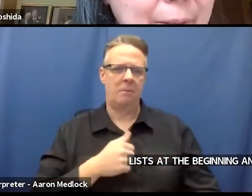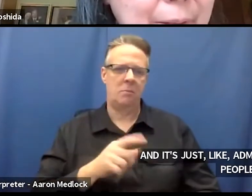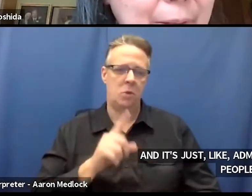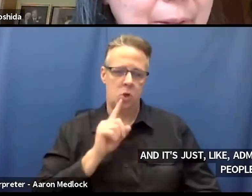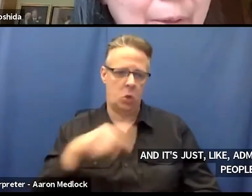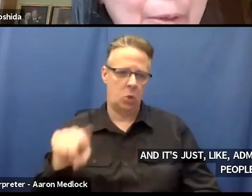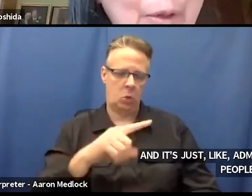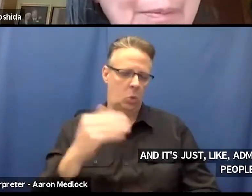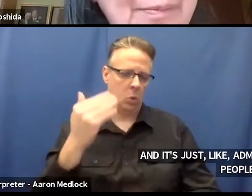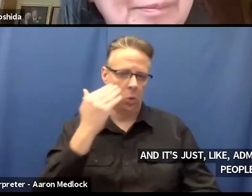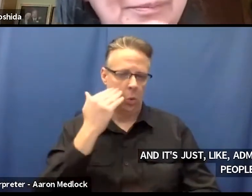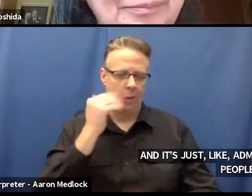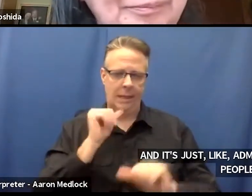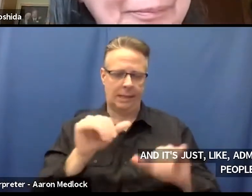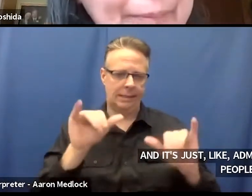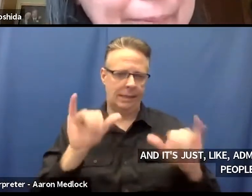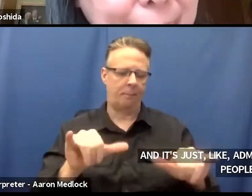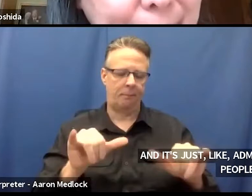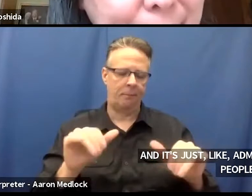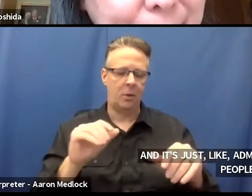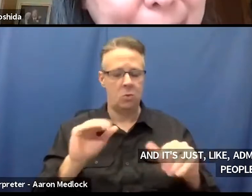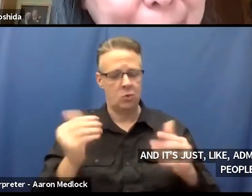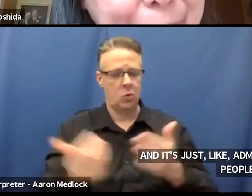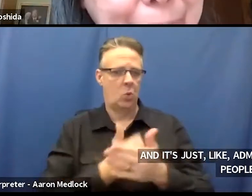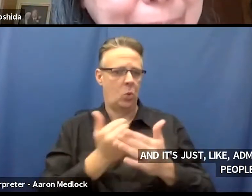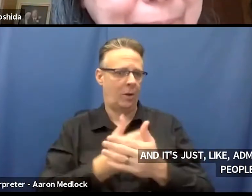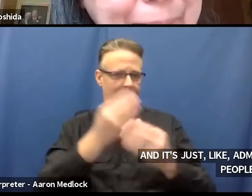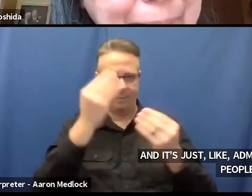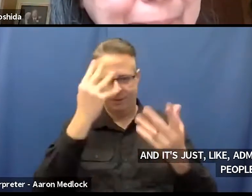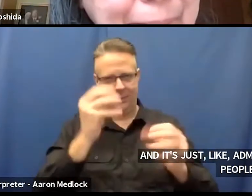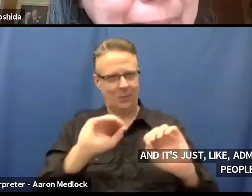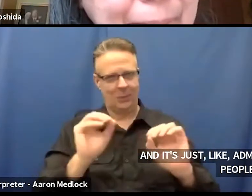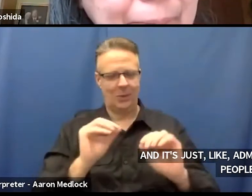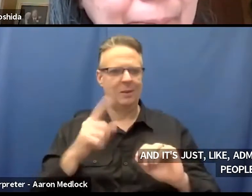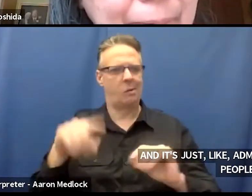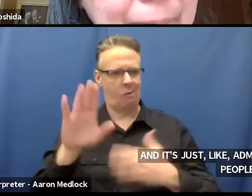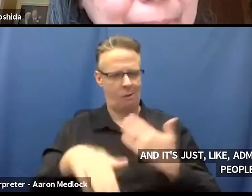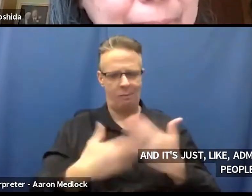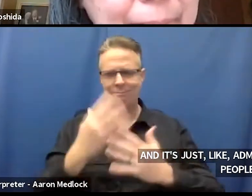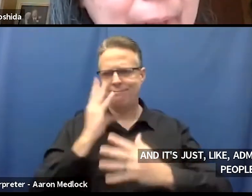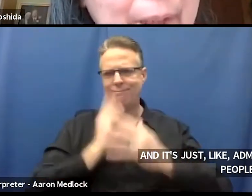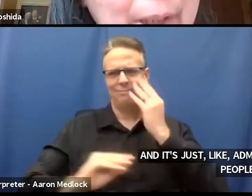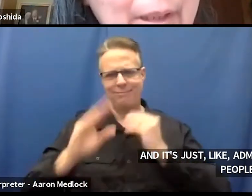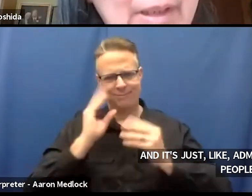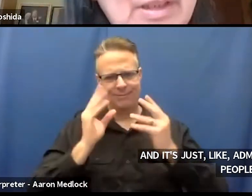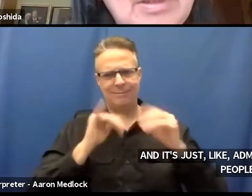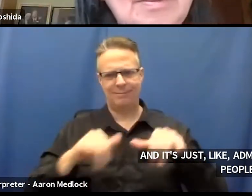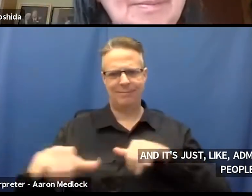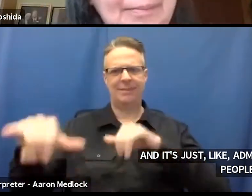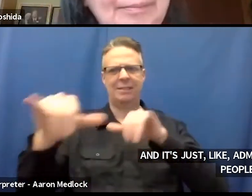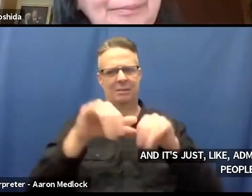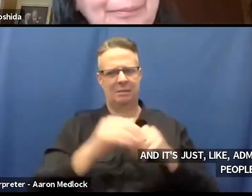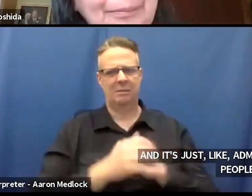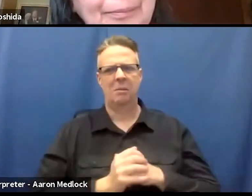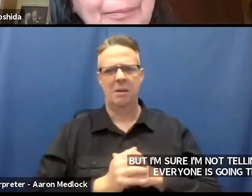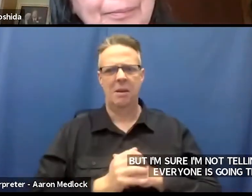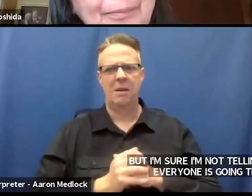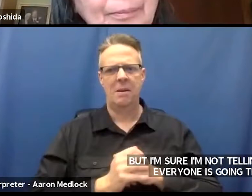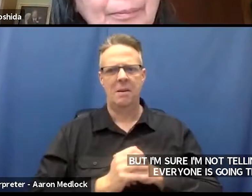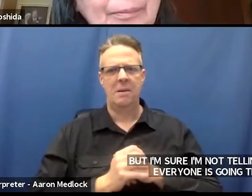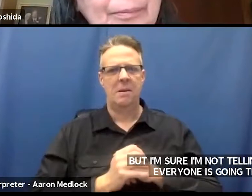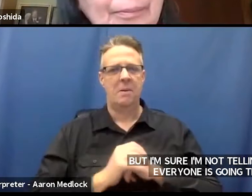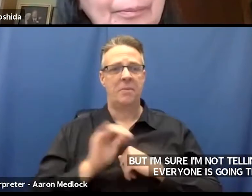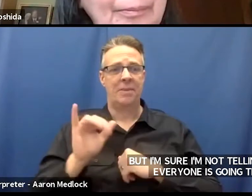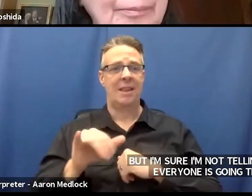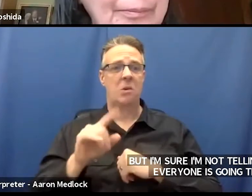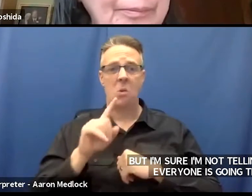anything new. And I know everyone is going through this same situation. But a lot of the kind of collective activism